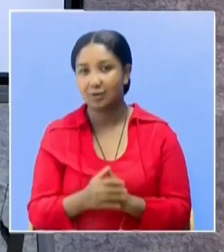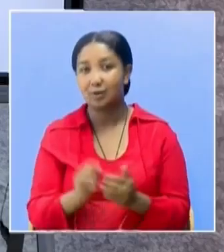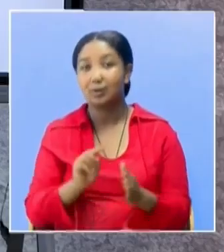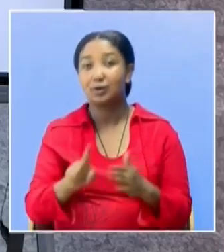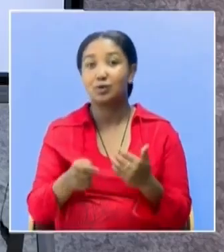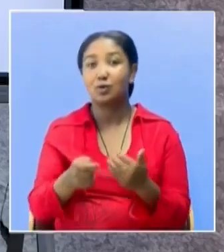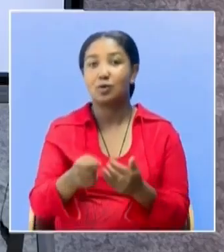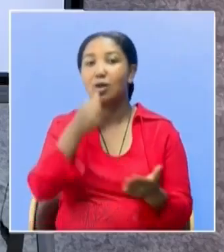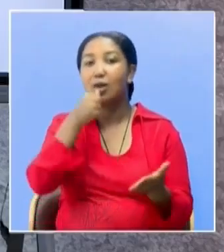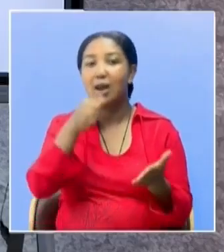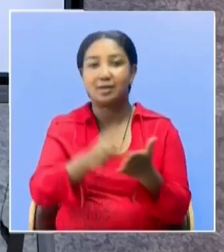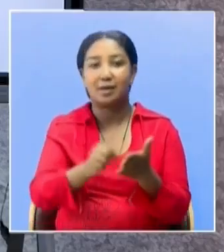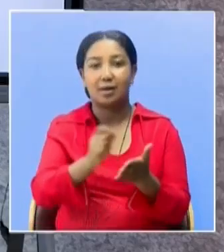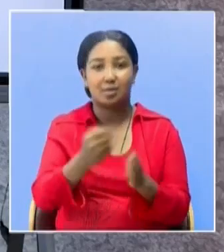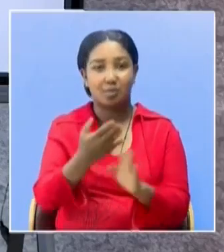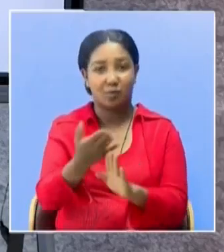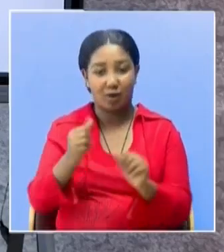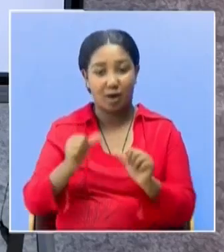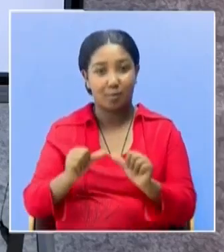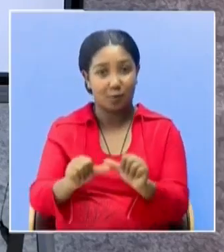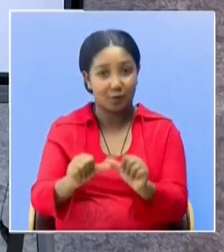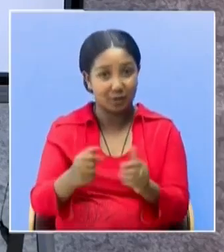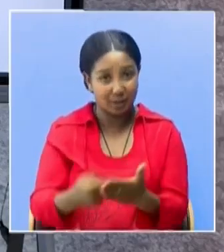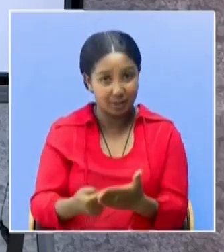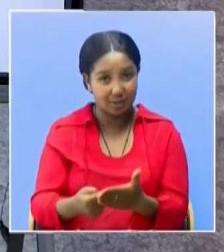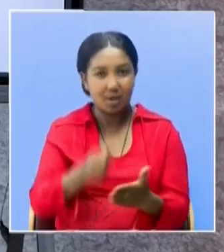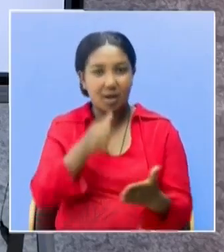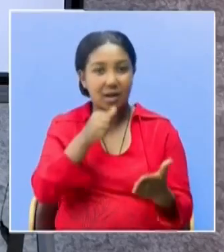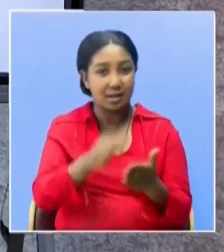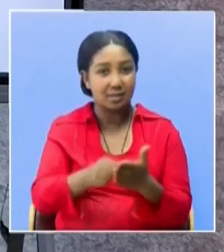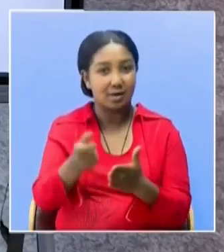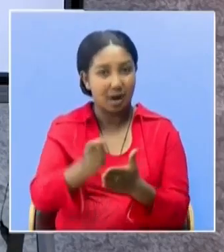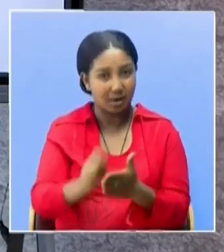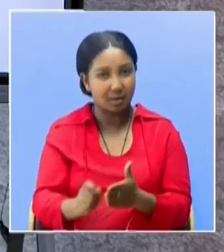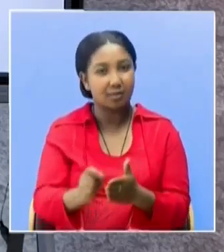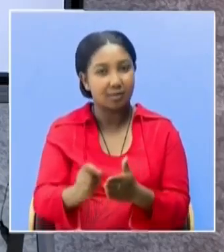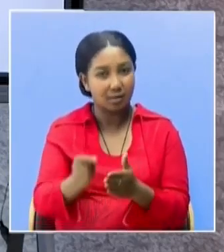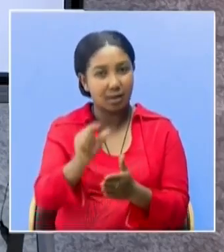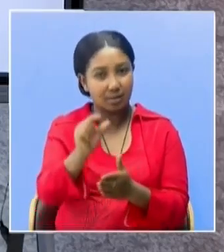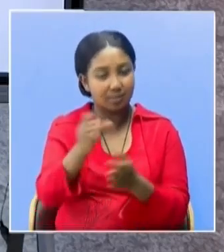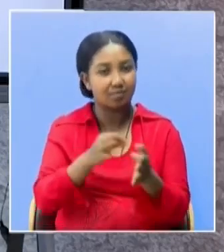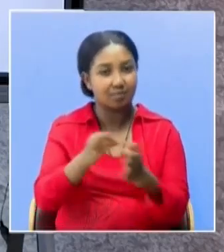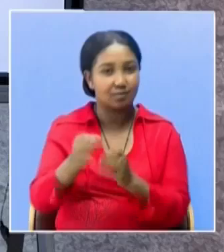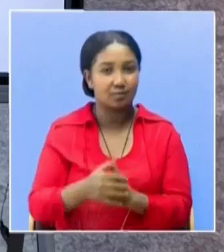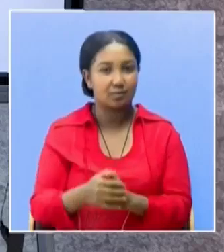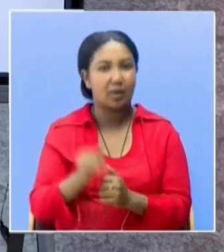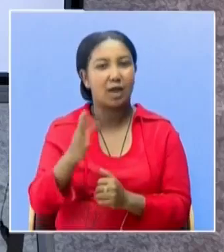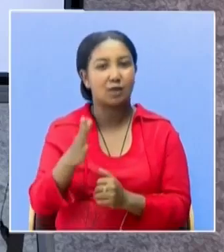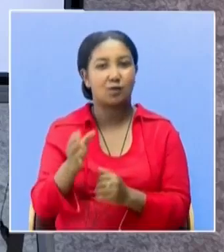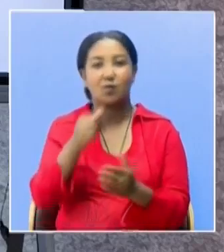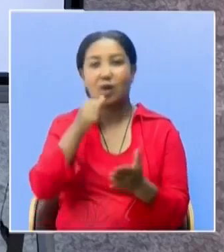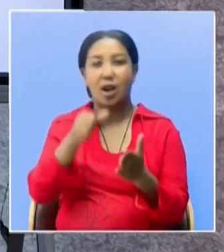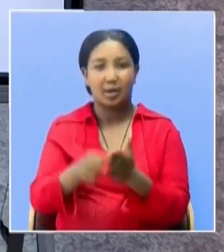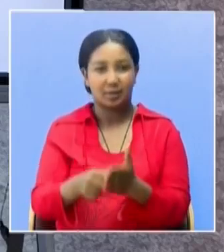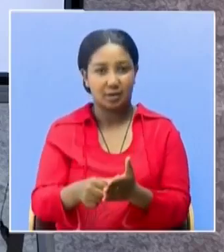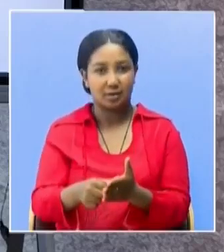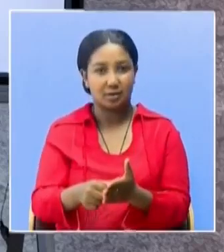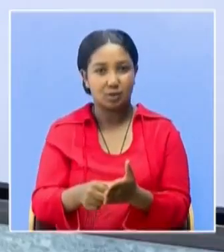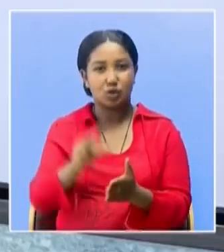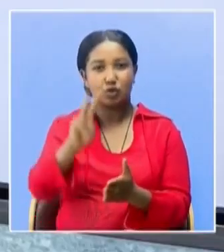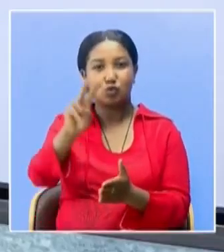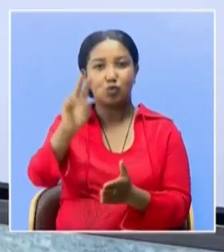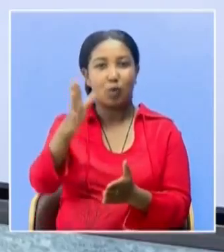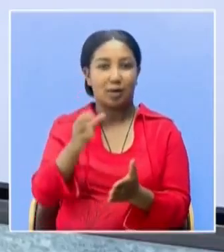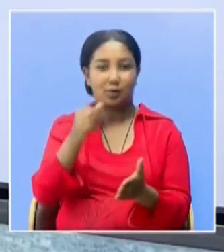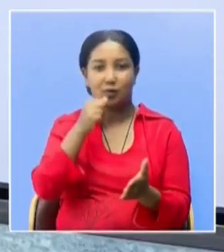So, letter writing. Before I proceed this letter writing, let me tell you kinds of letter. We are going to see two kinds